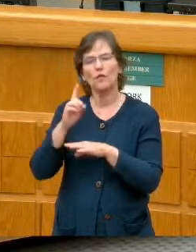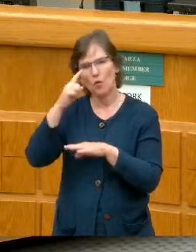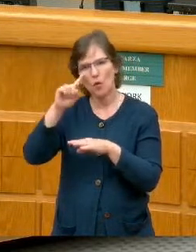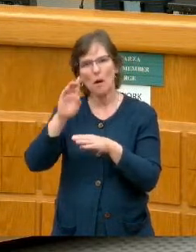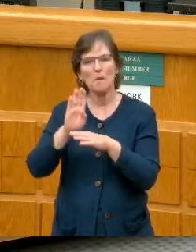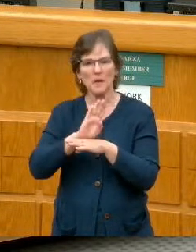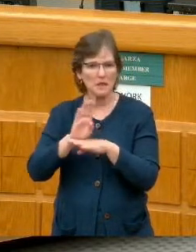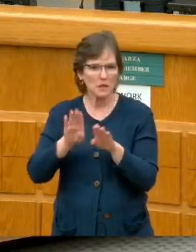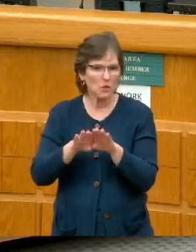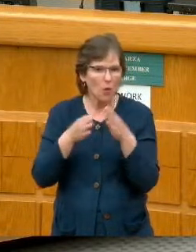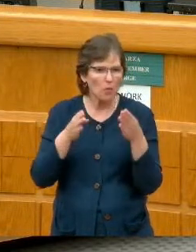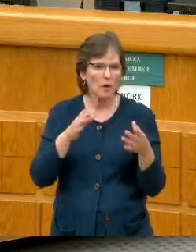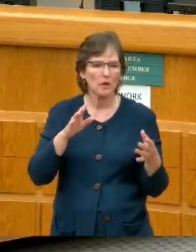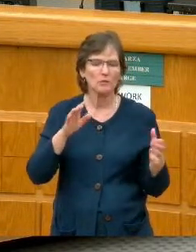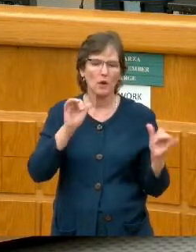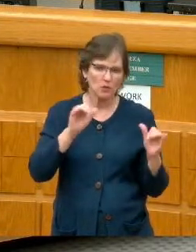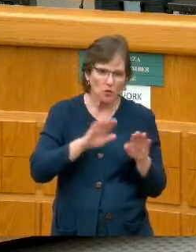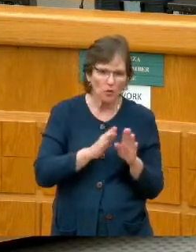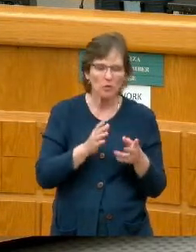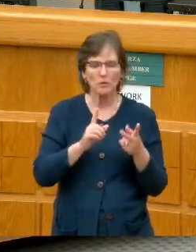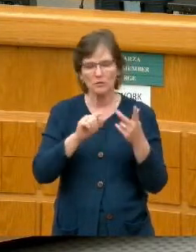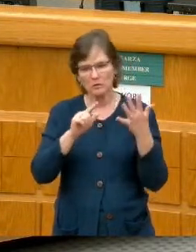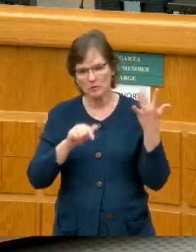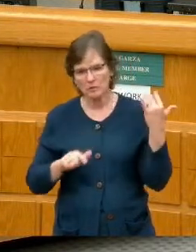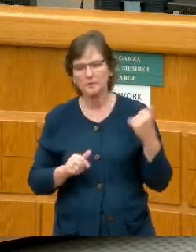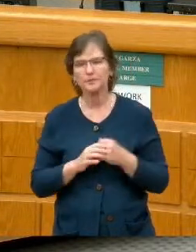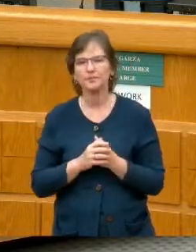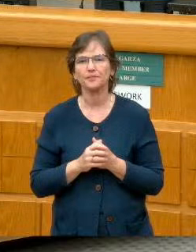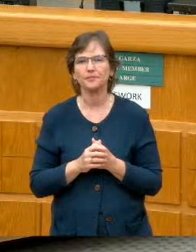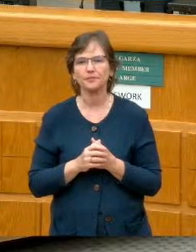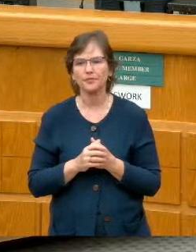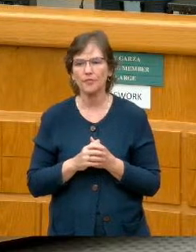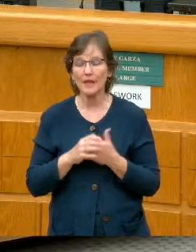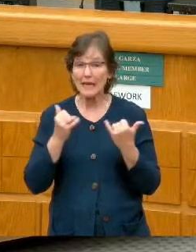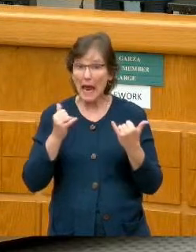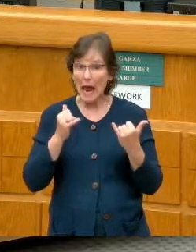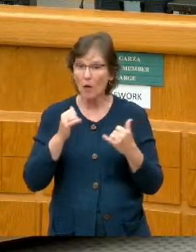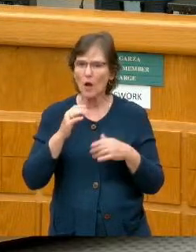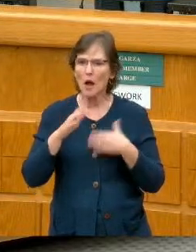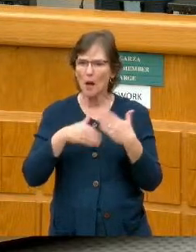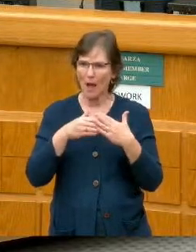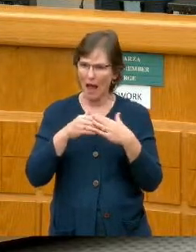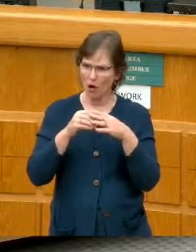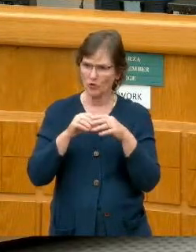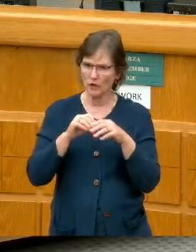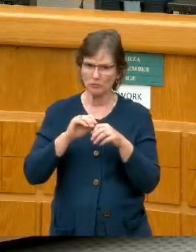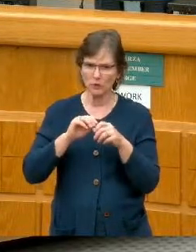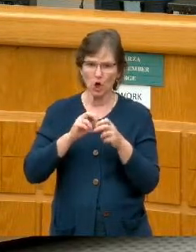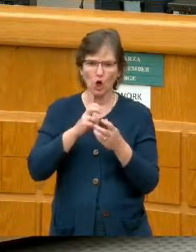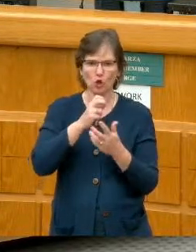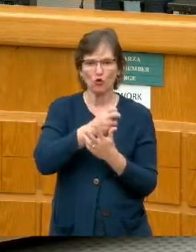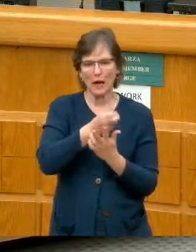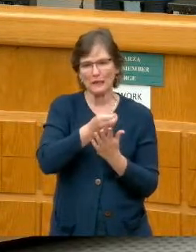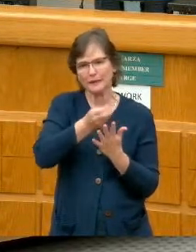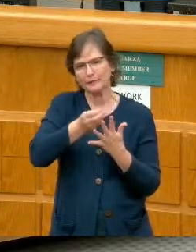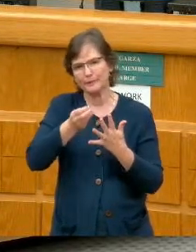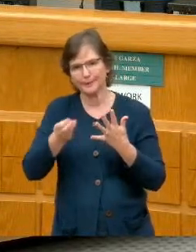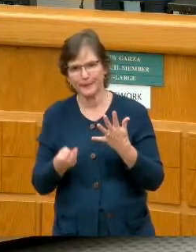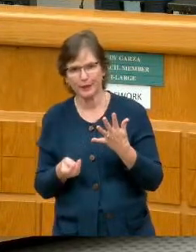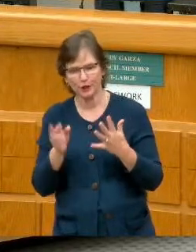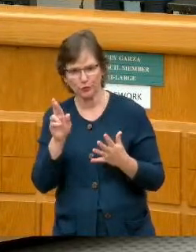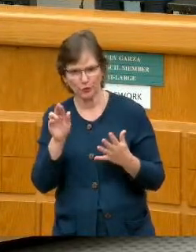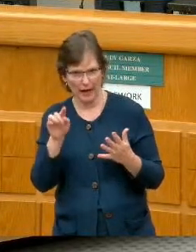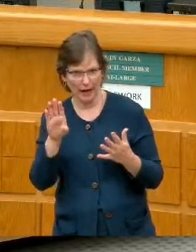where we're at in terms of regulations. Where are we at in terms of transmission? So for the past 2.5,